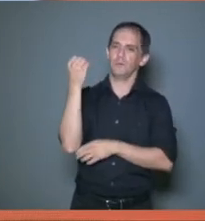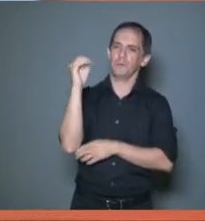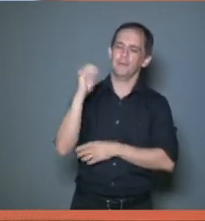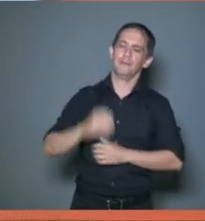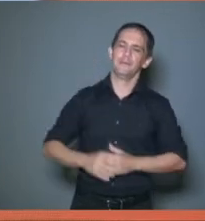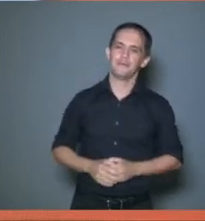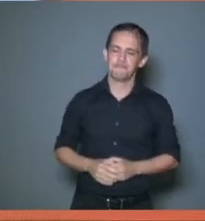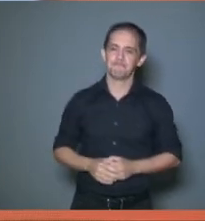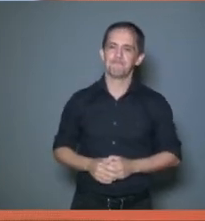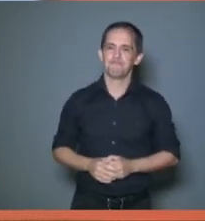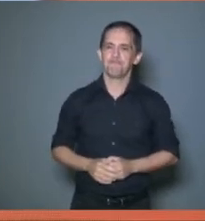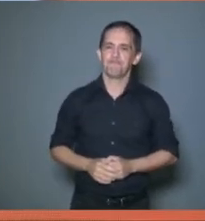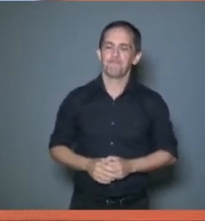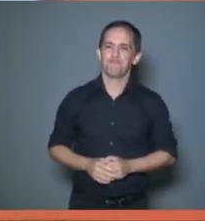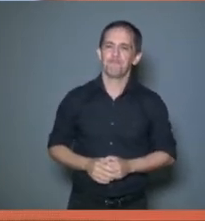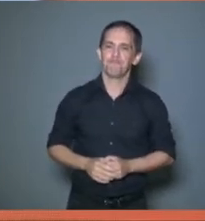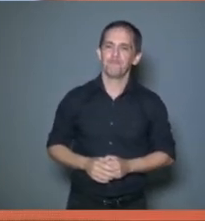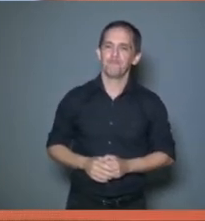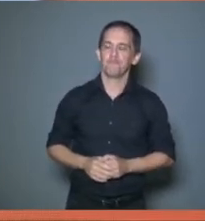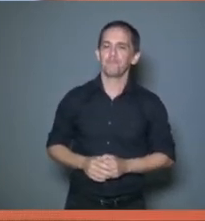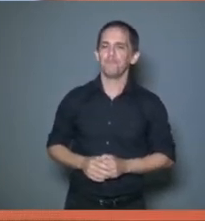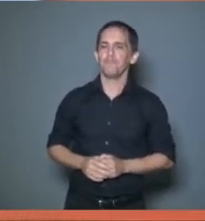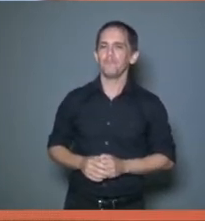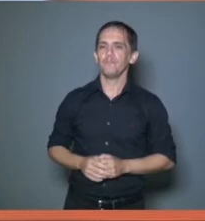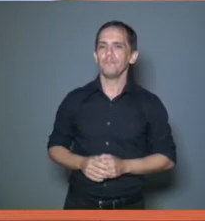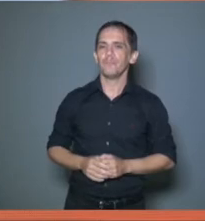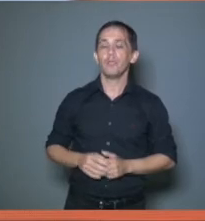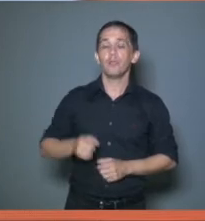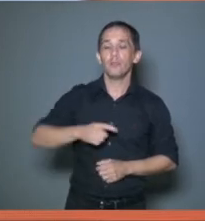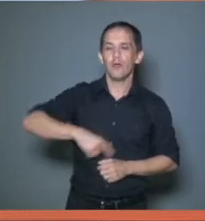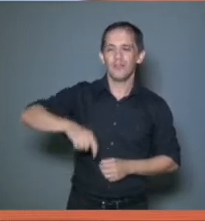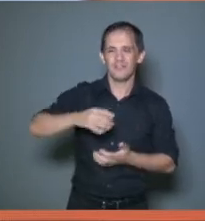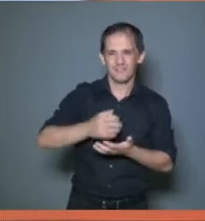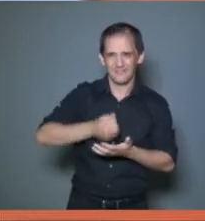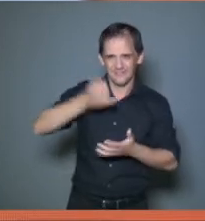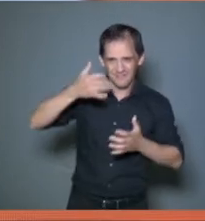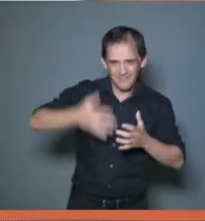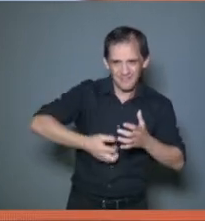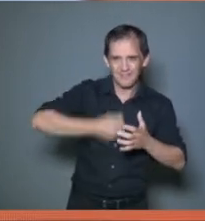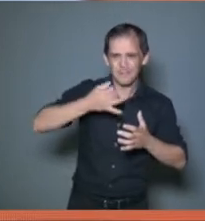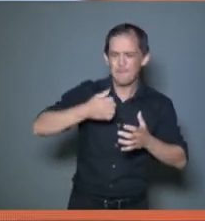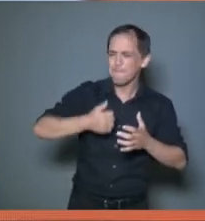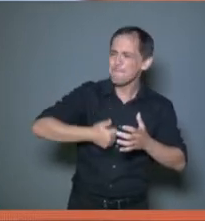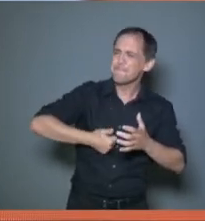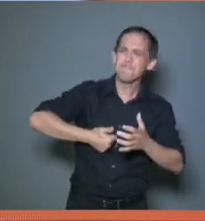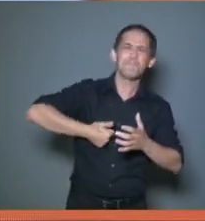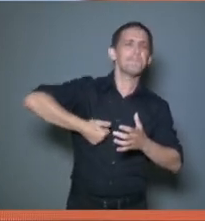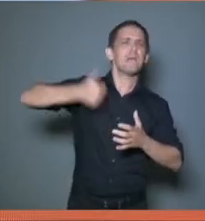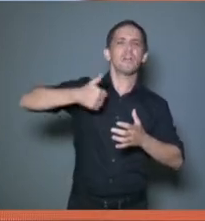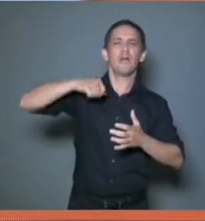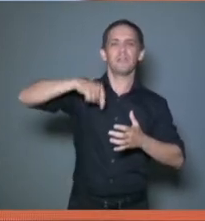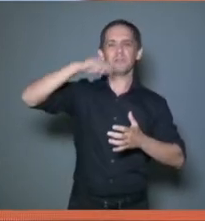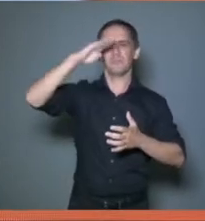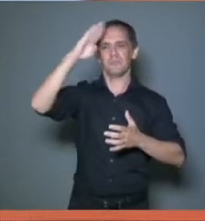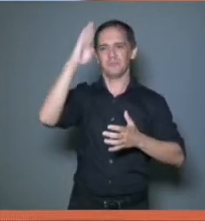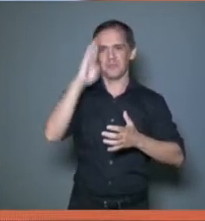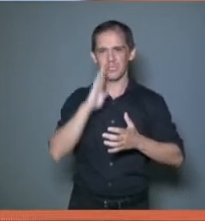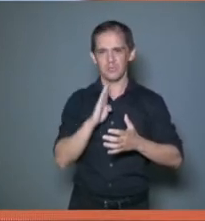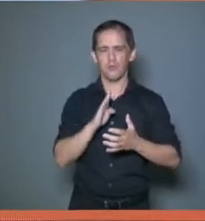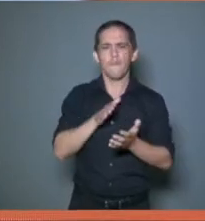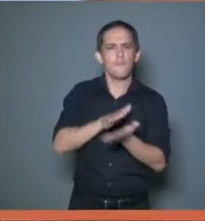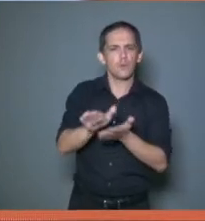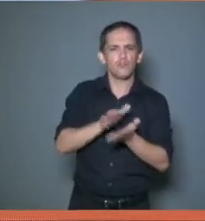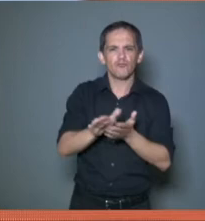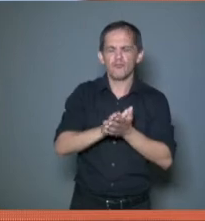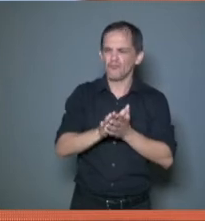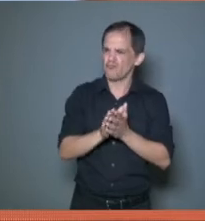still in Porto Alegre, one of the largest, but perhaps the best producer of grain and fibers in